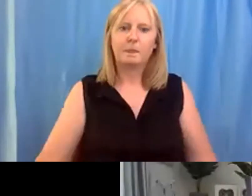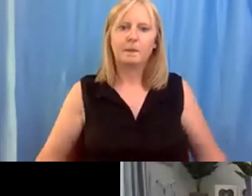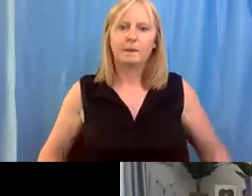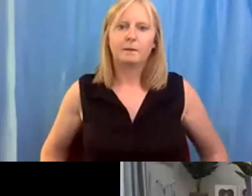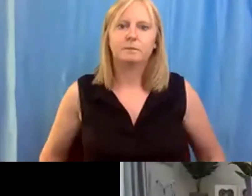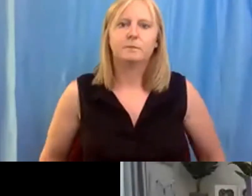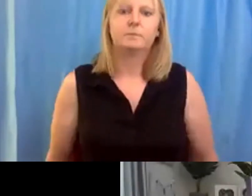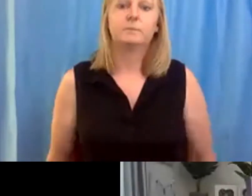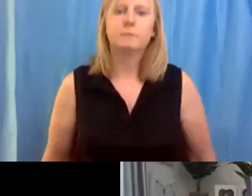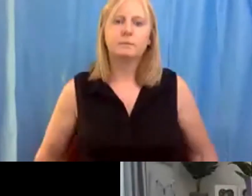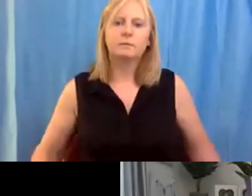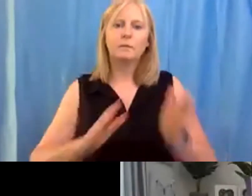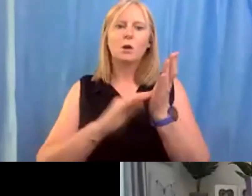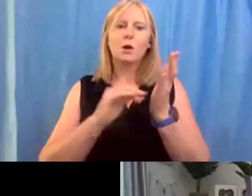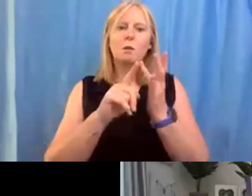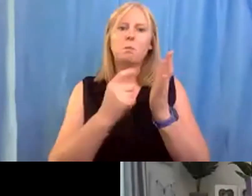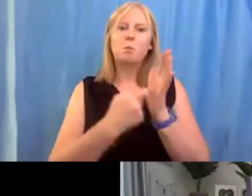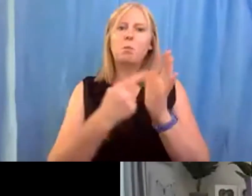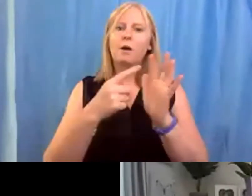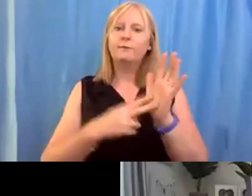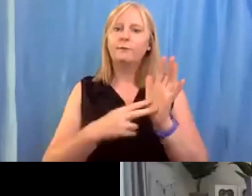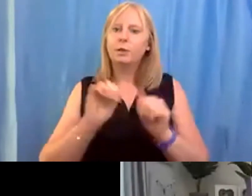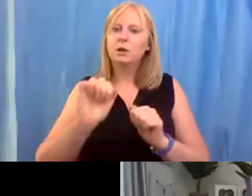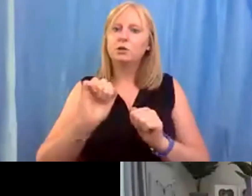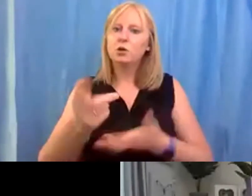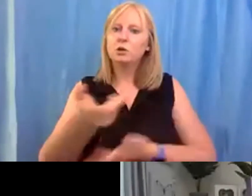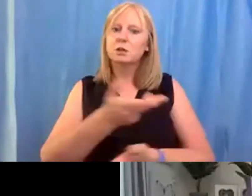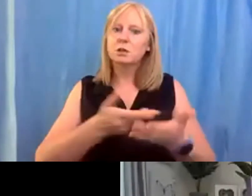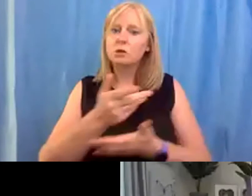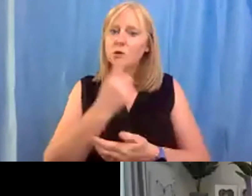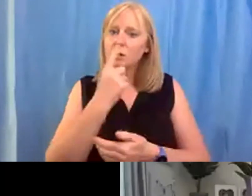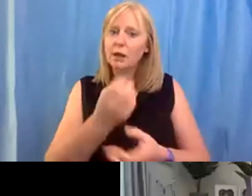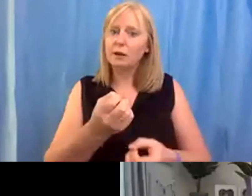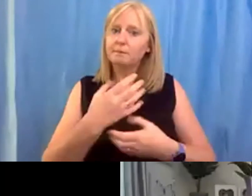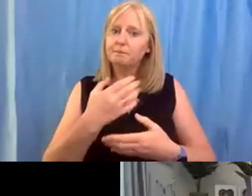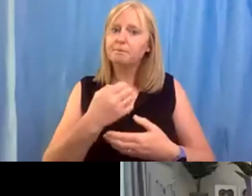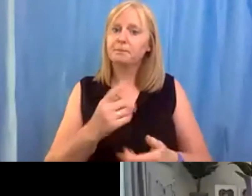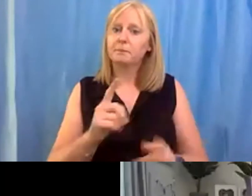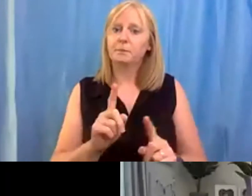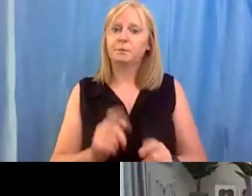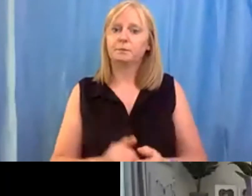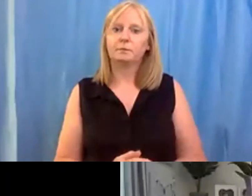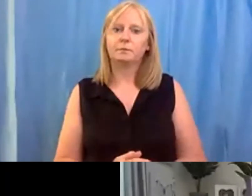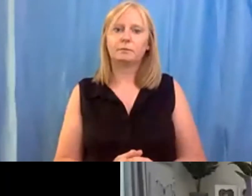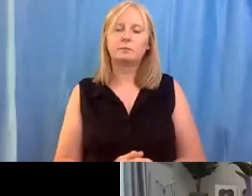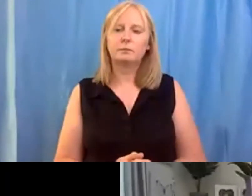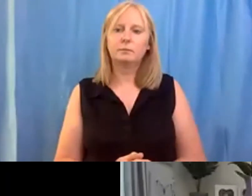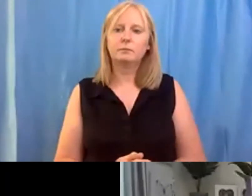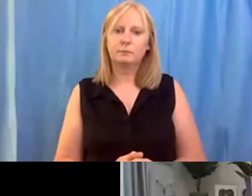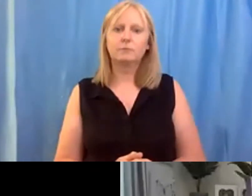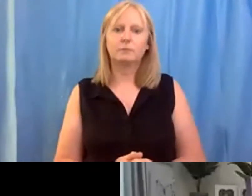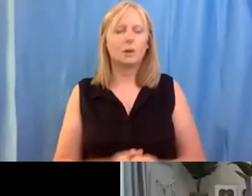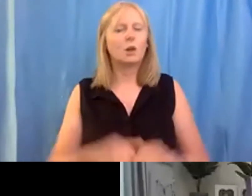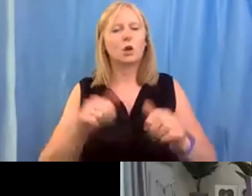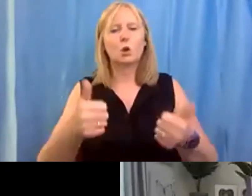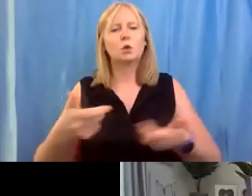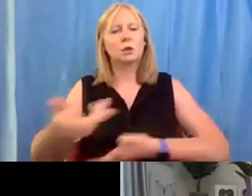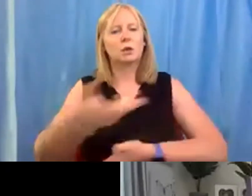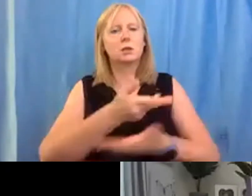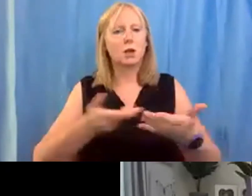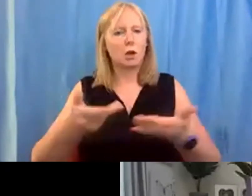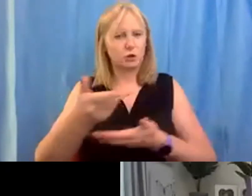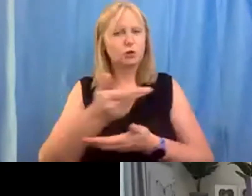Marvin, can I ask you to give us an overview of your discussion? Yeah, sure. So again, really good discussions in our group.